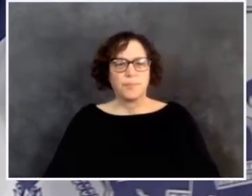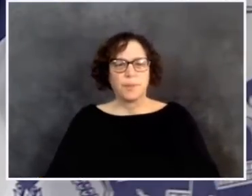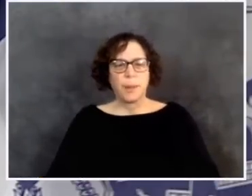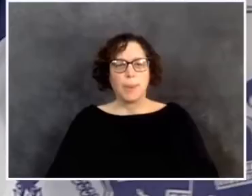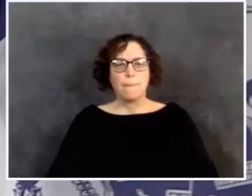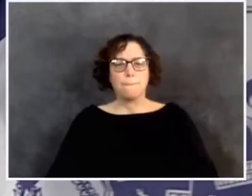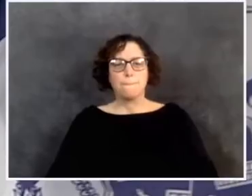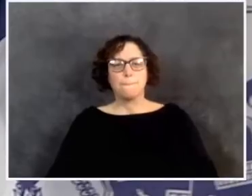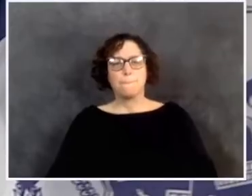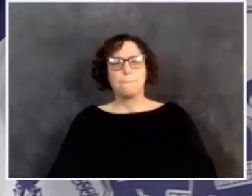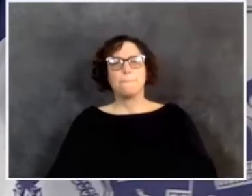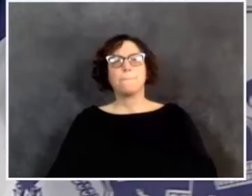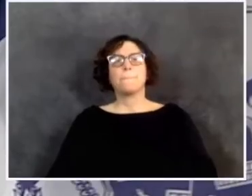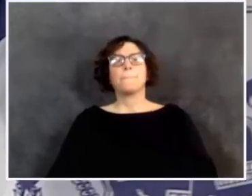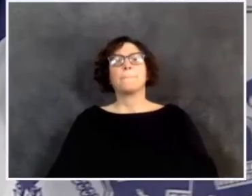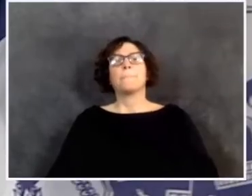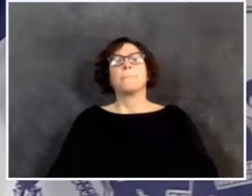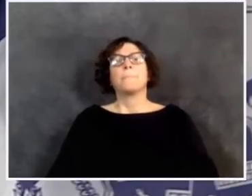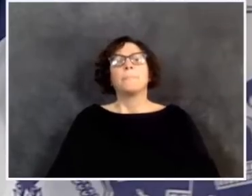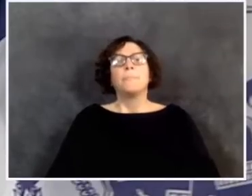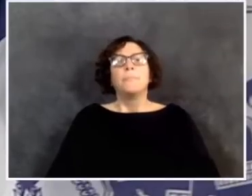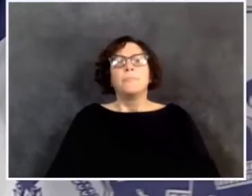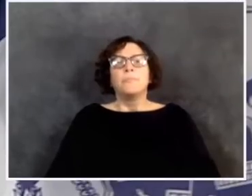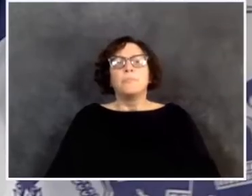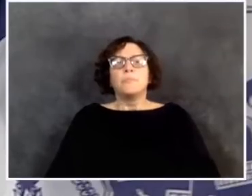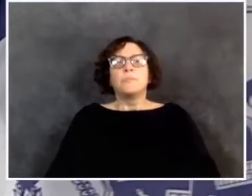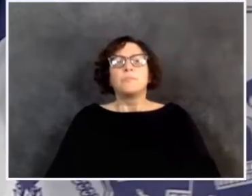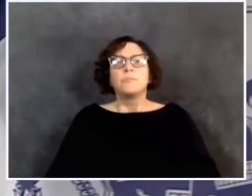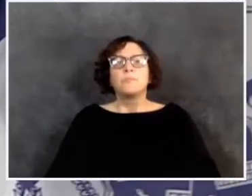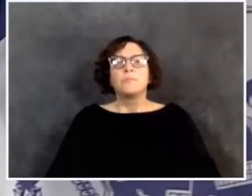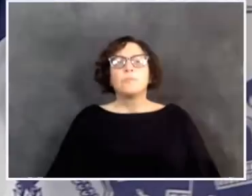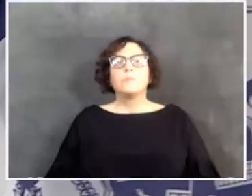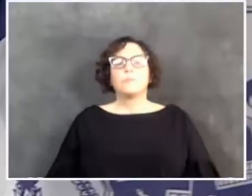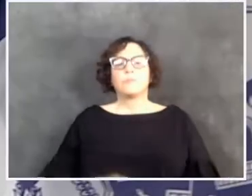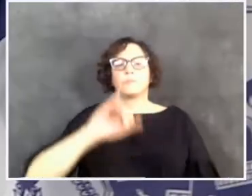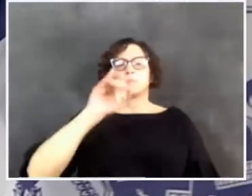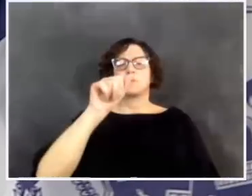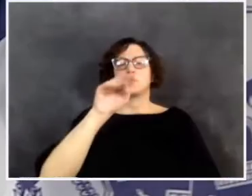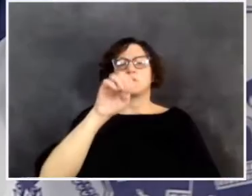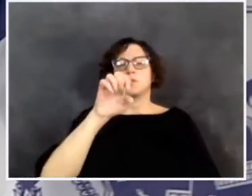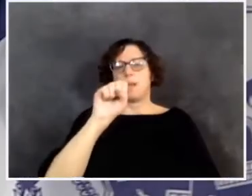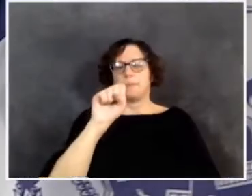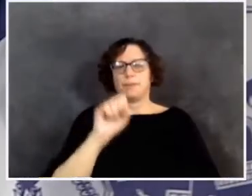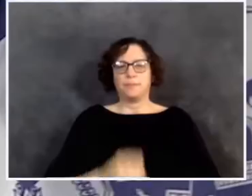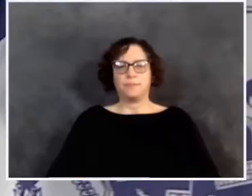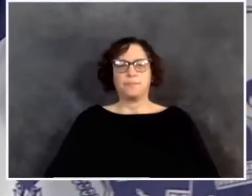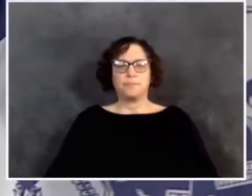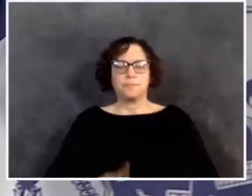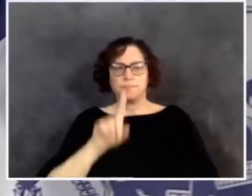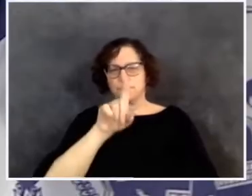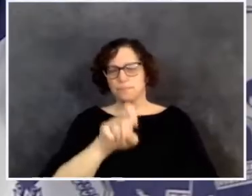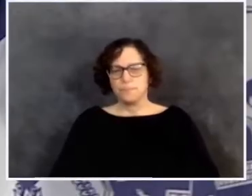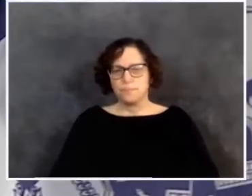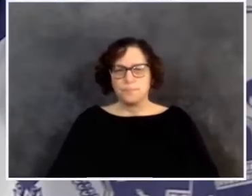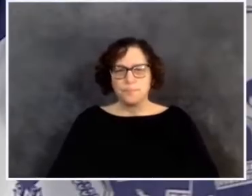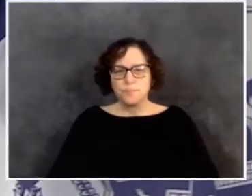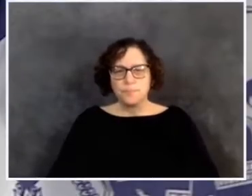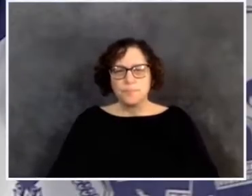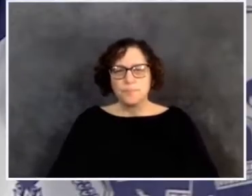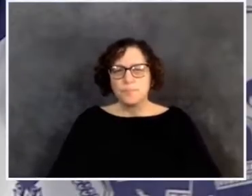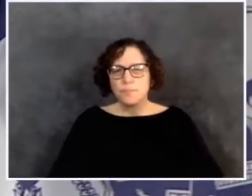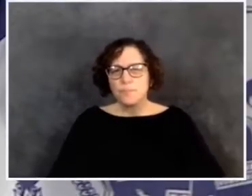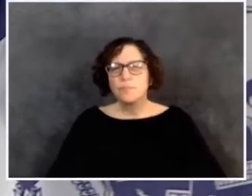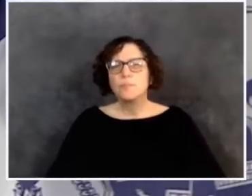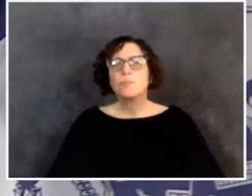Mr. Mayor. Janin Fisher here. This week, the business community has given some dire prognostications about the economic forecast of the